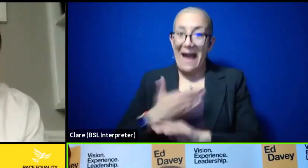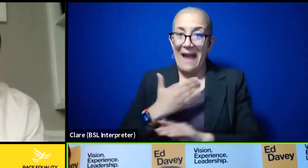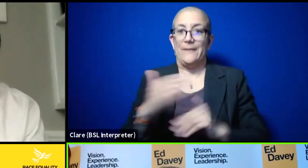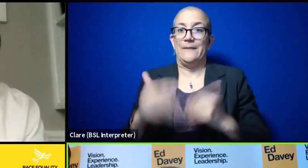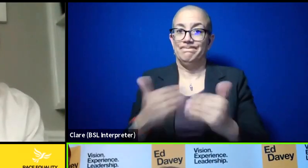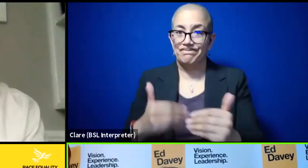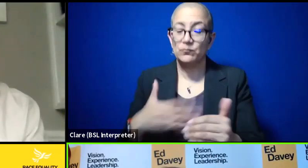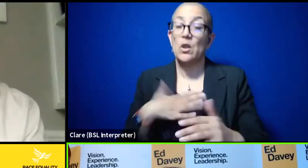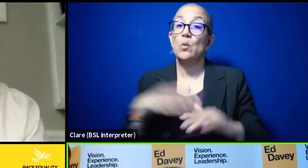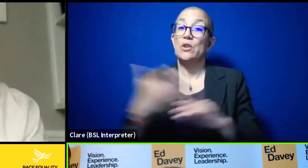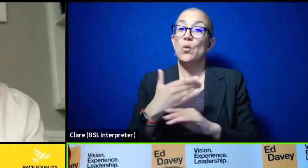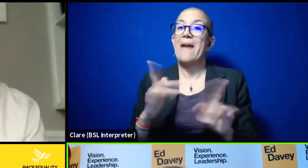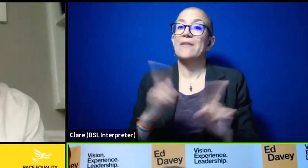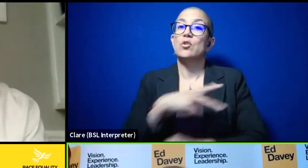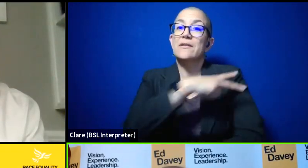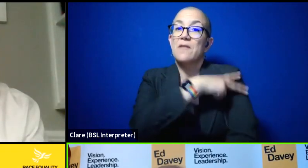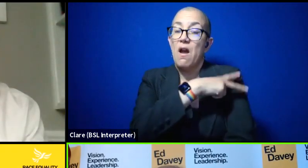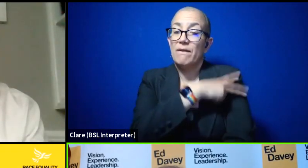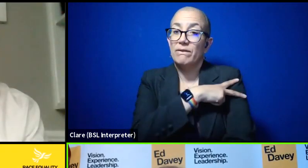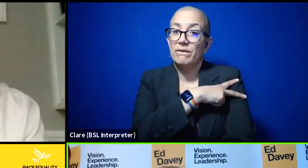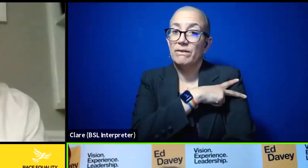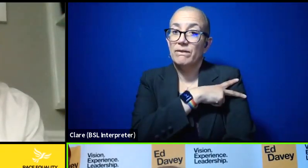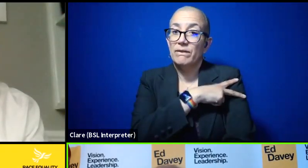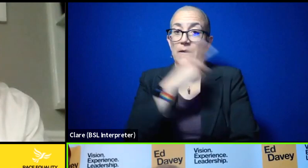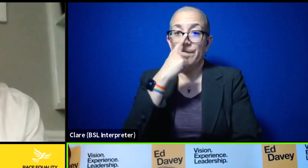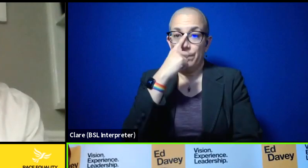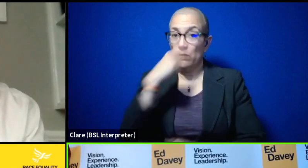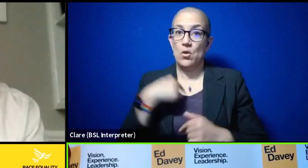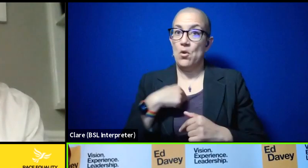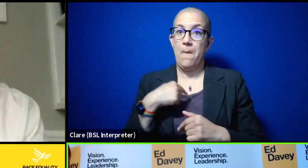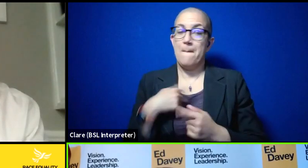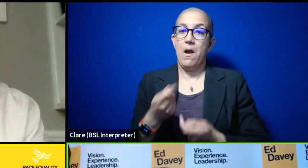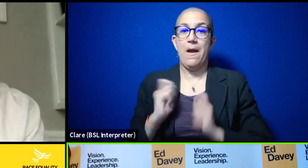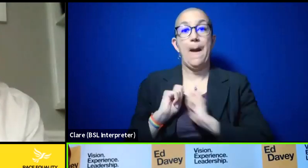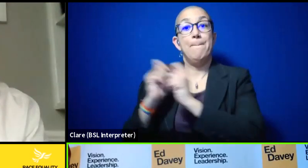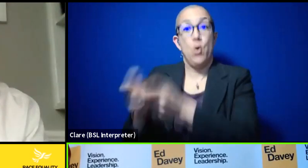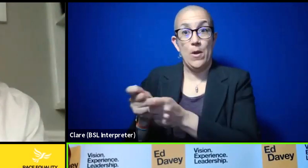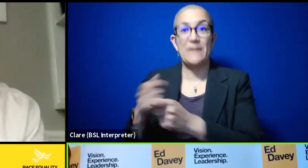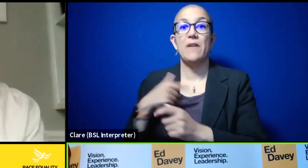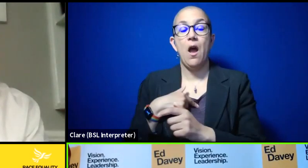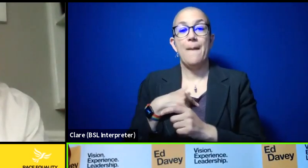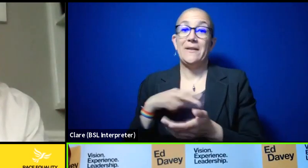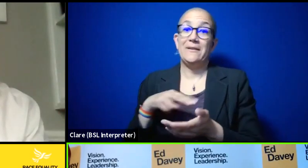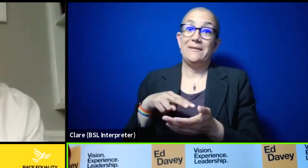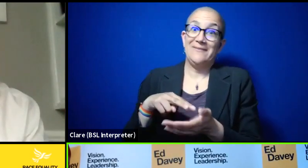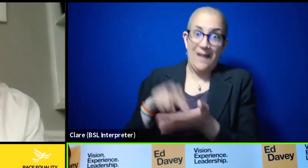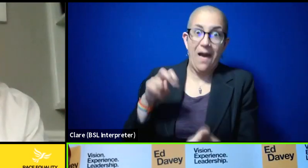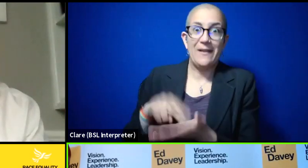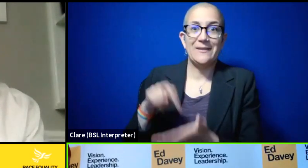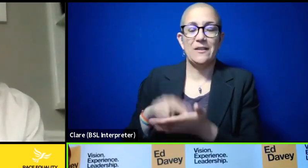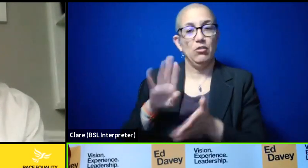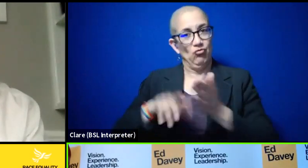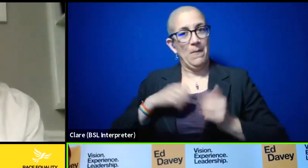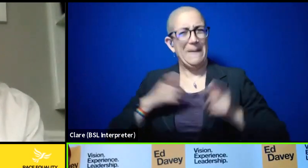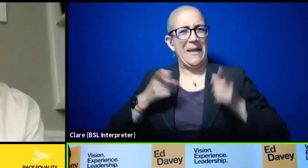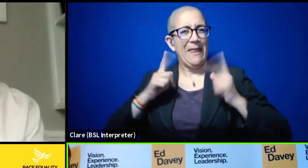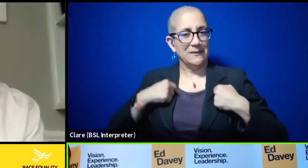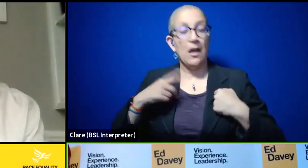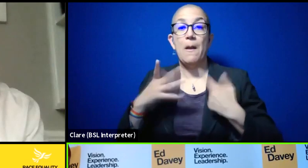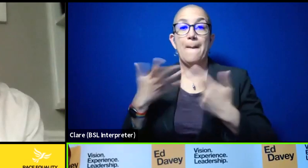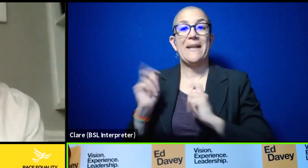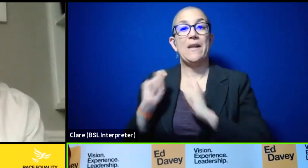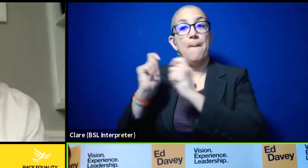on staff. And although it was not my appointment, I am delighted that under my acting leadership, we've appointed to